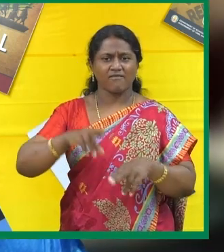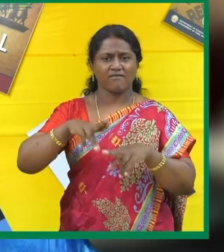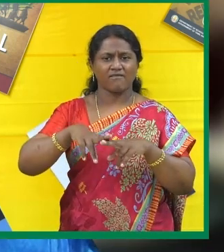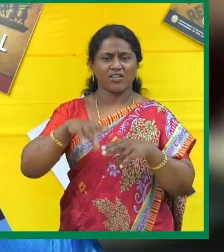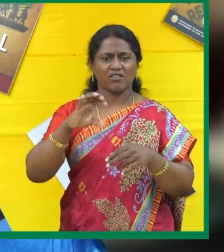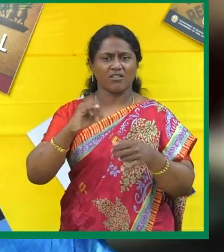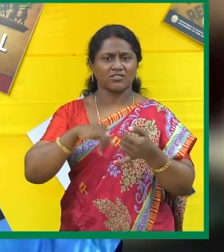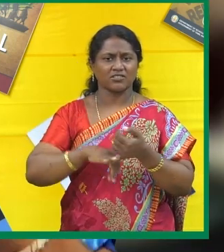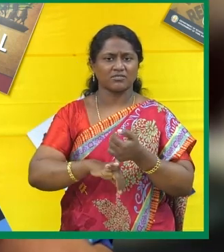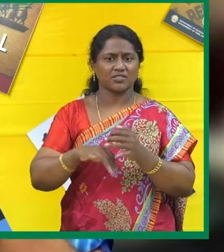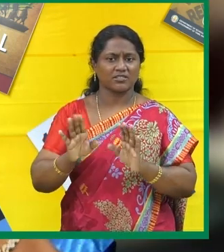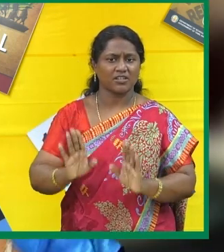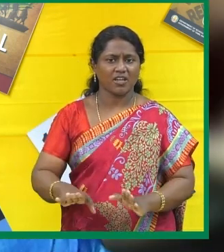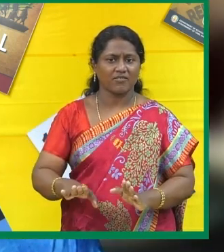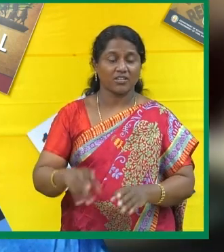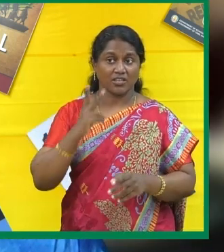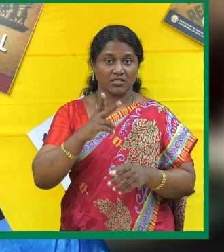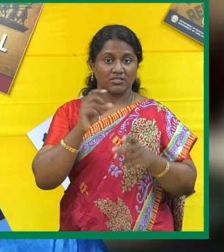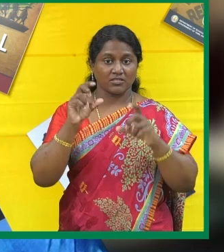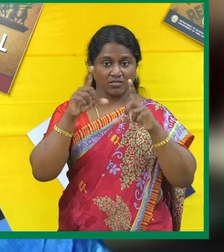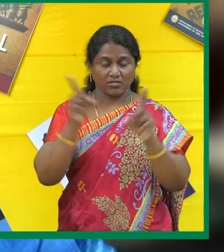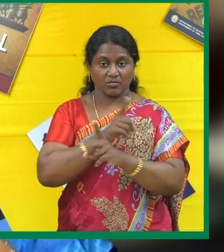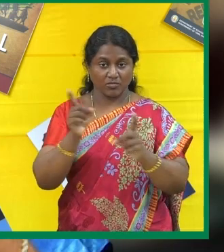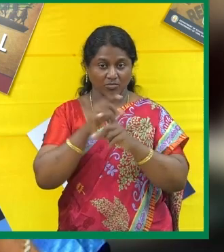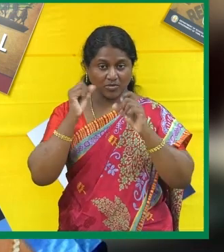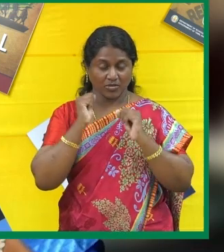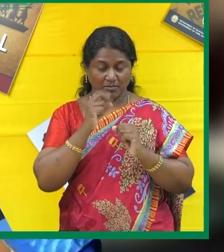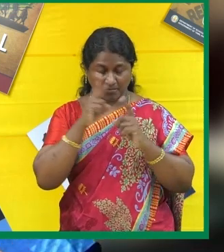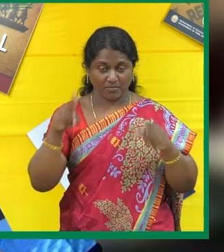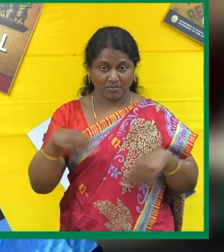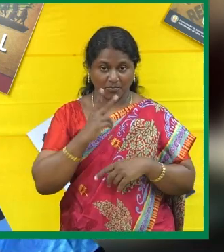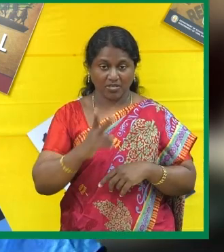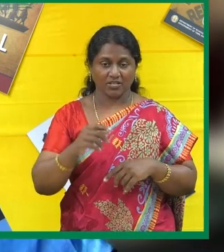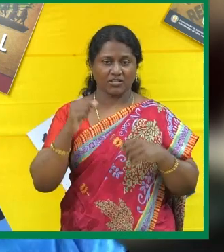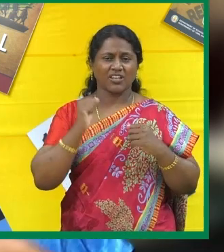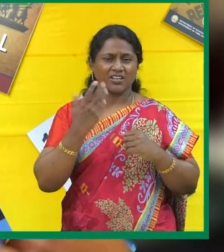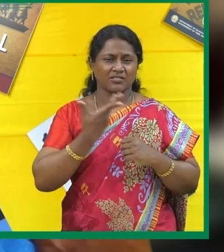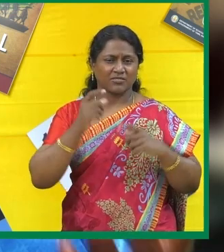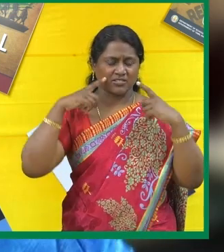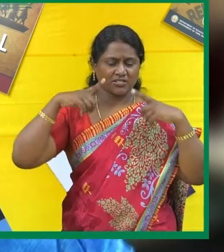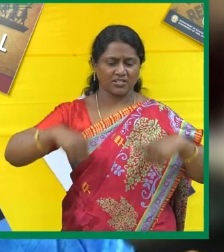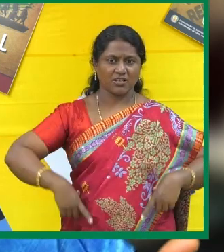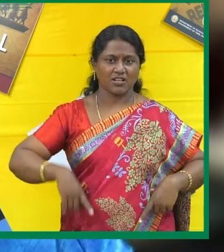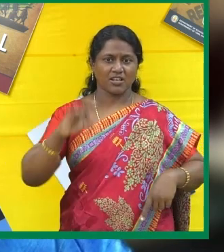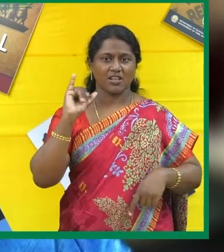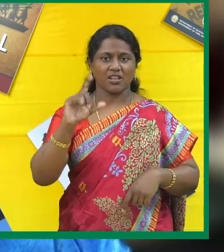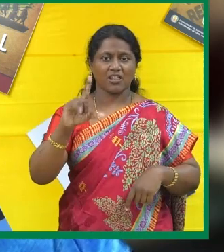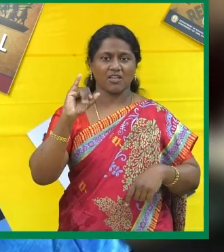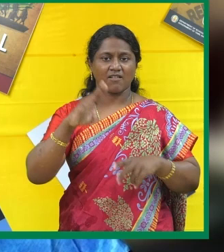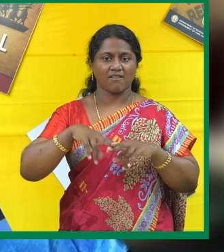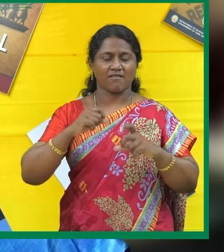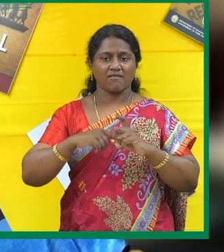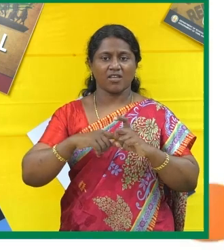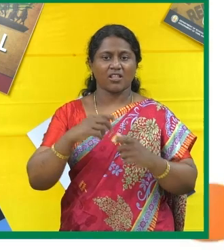poem. Now what we have studied? The poem Life. Who is the poet? What is the name of the